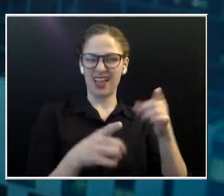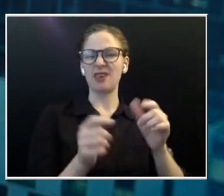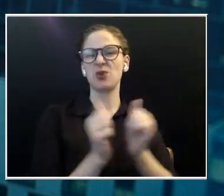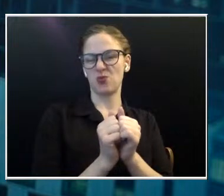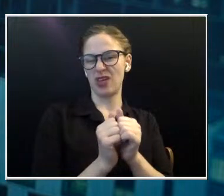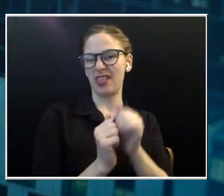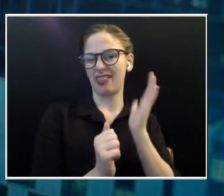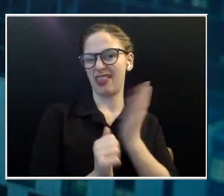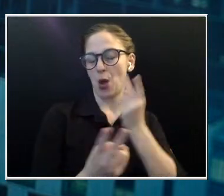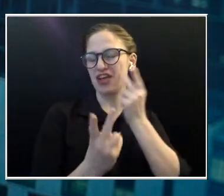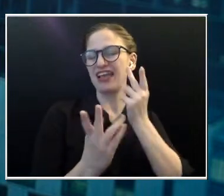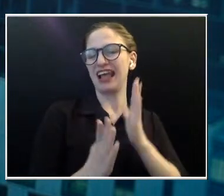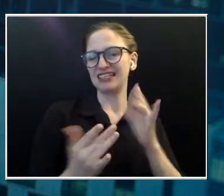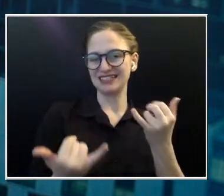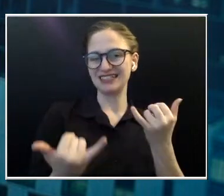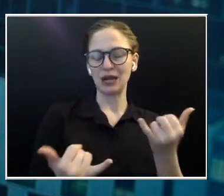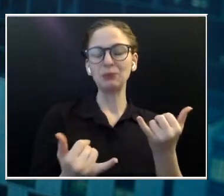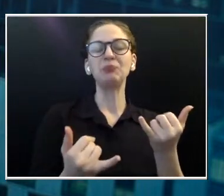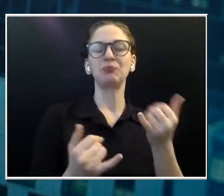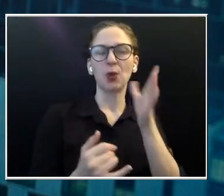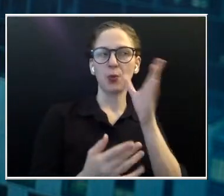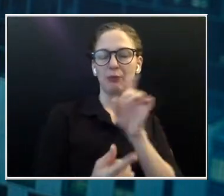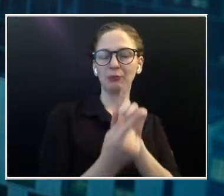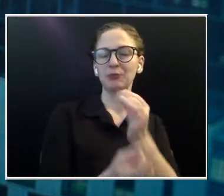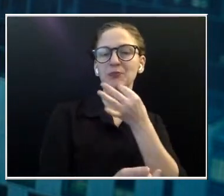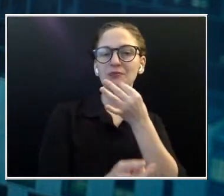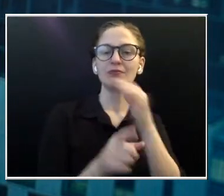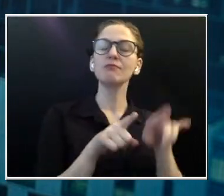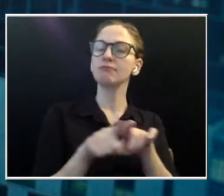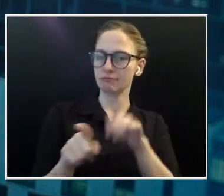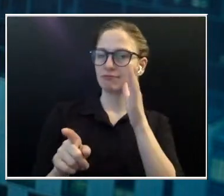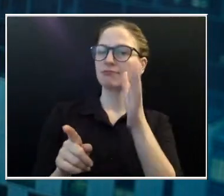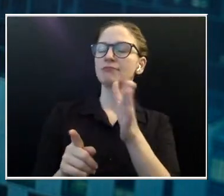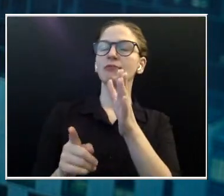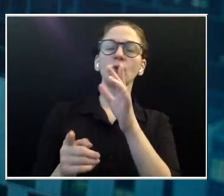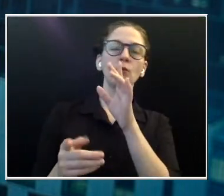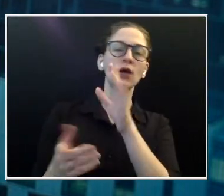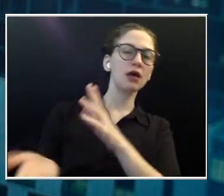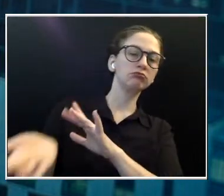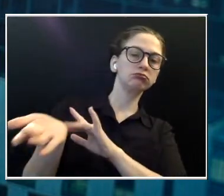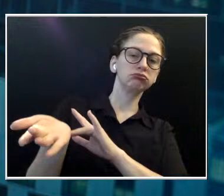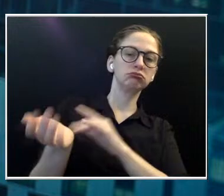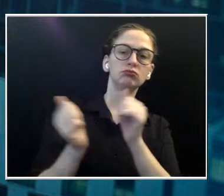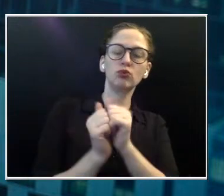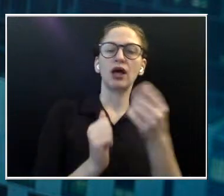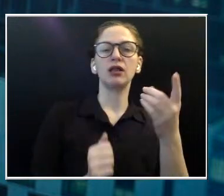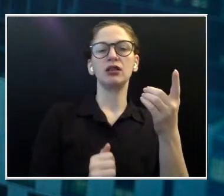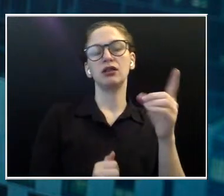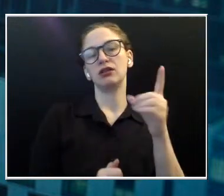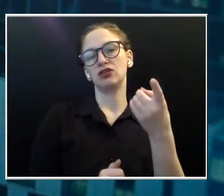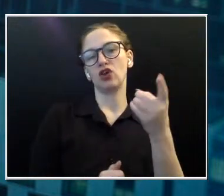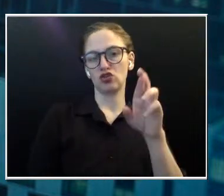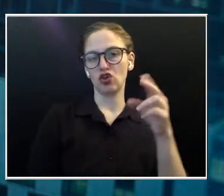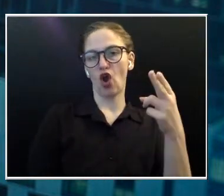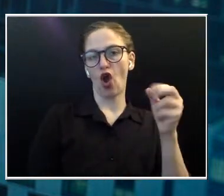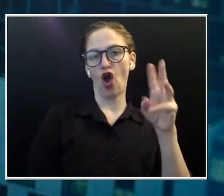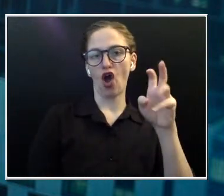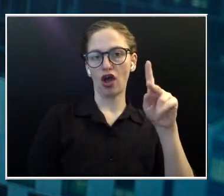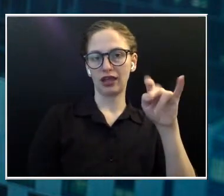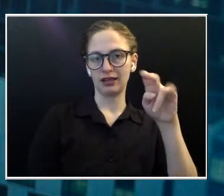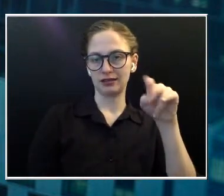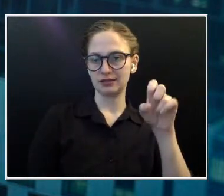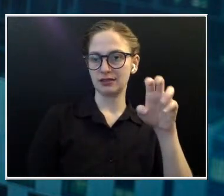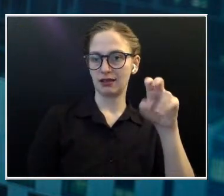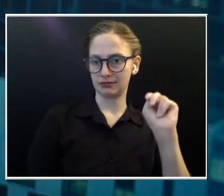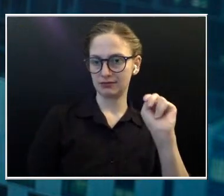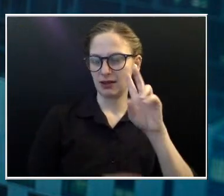Dr. Dana Hawkinson. Our COVID numbers, they took a jump this week. But let's start with the historic news regarding a new gene